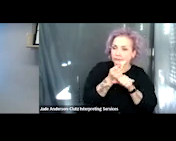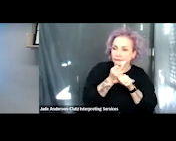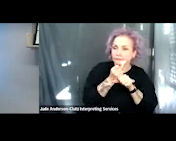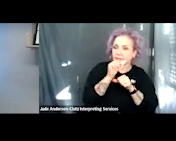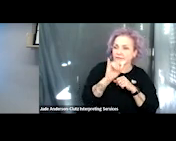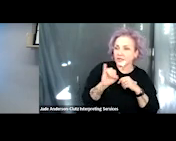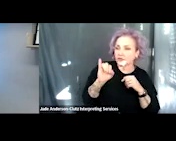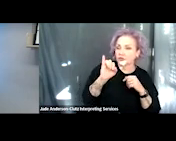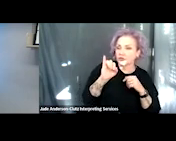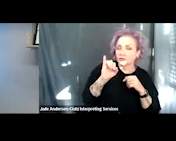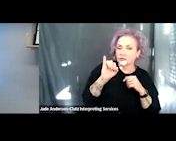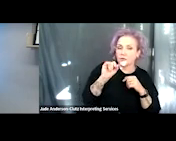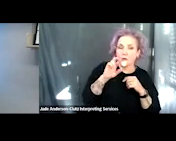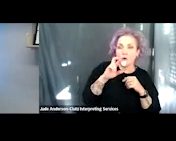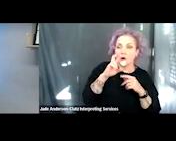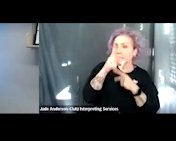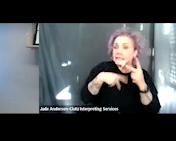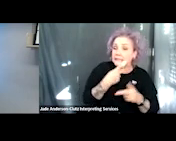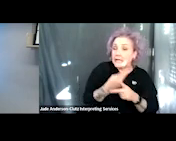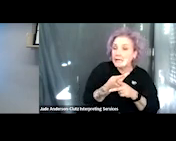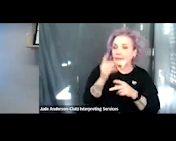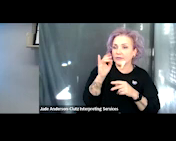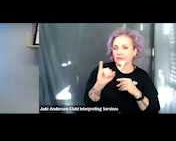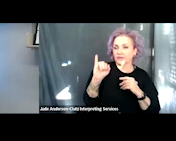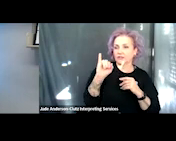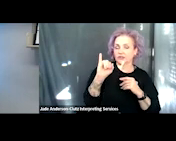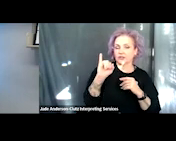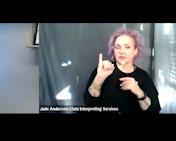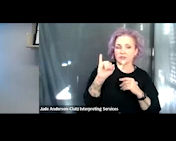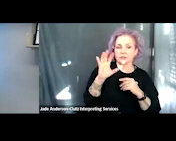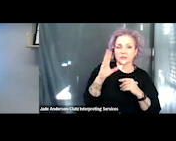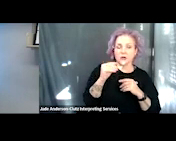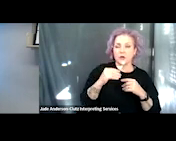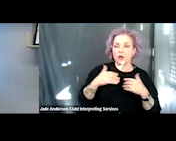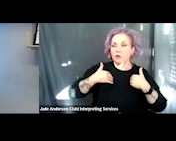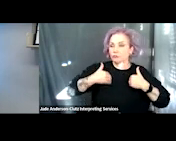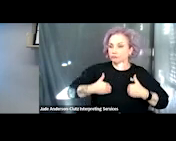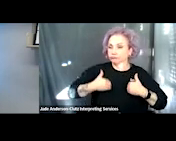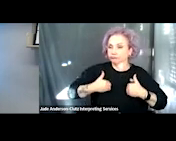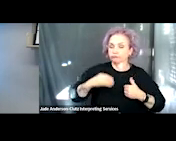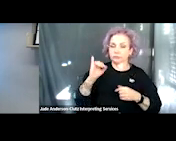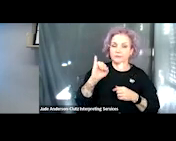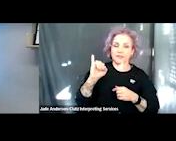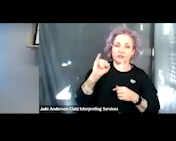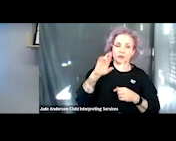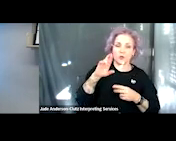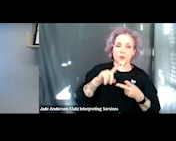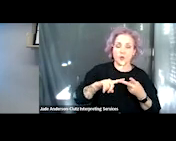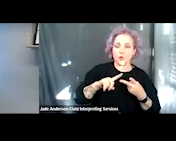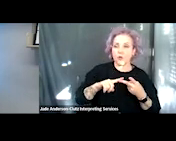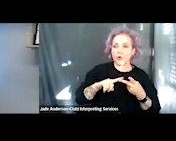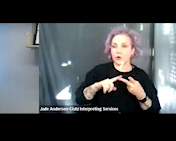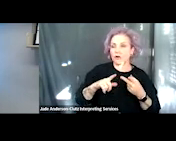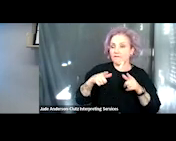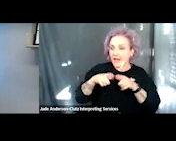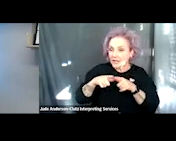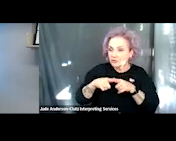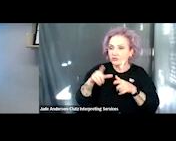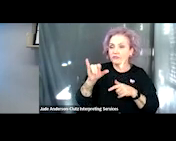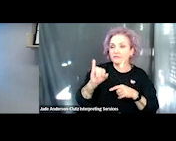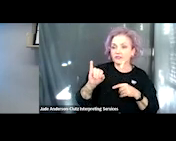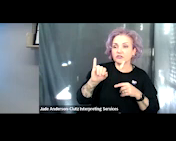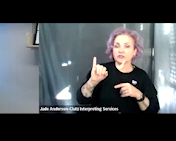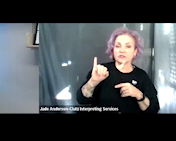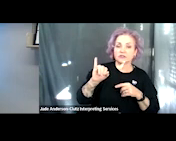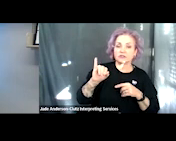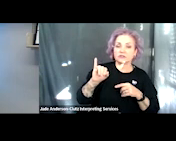a respiratory infection or a genital reproductive infection or influenza. And so here we basically, or you